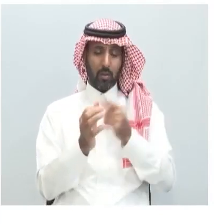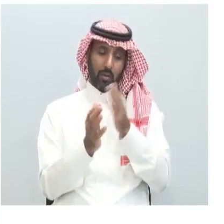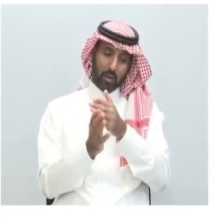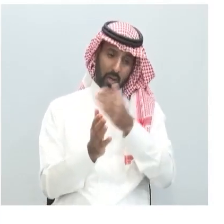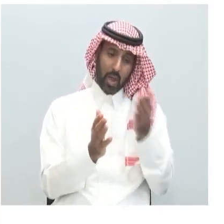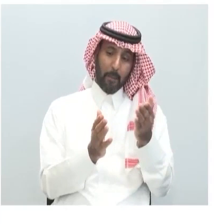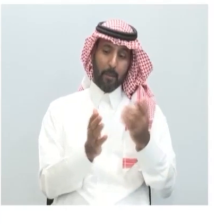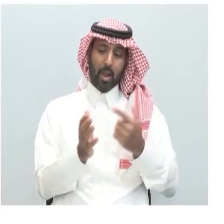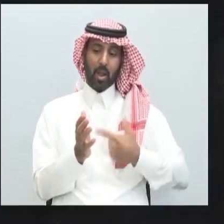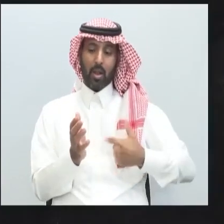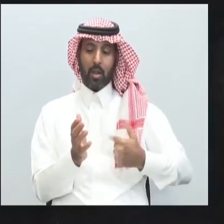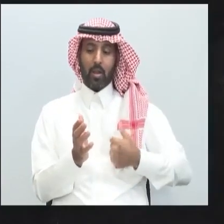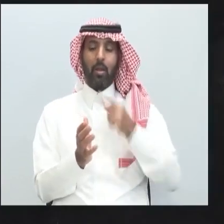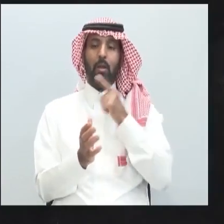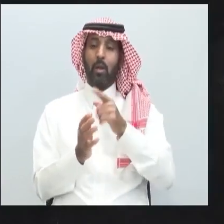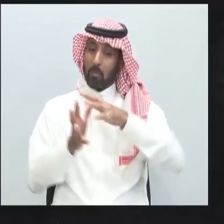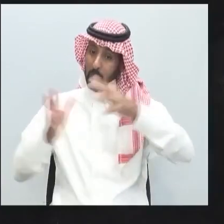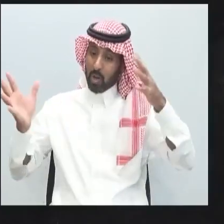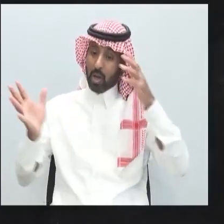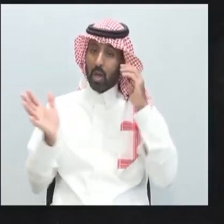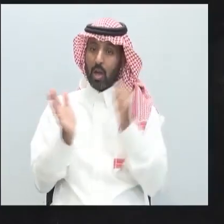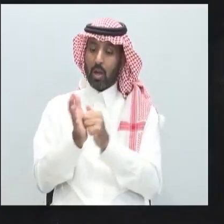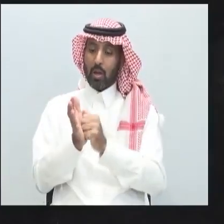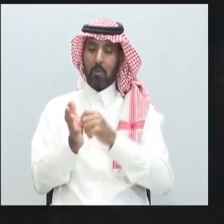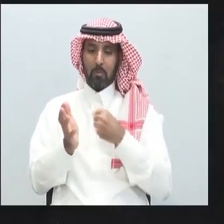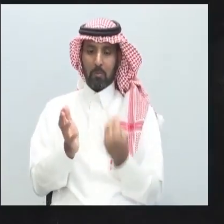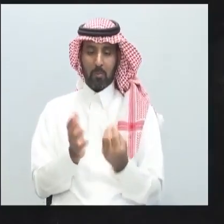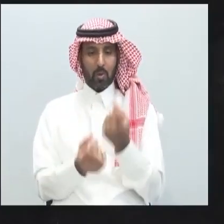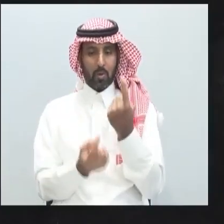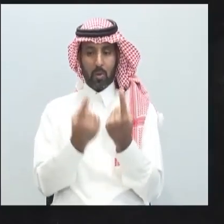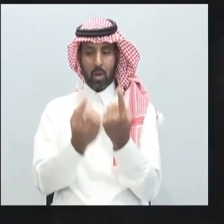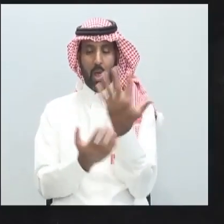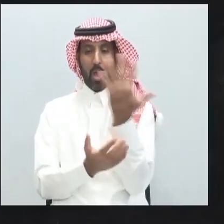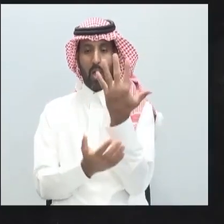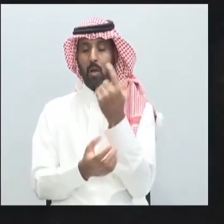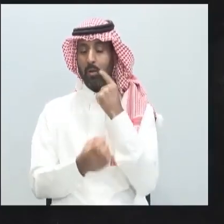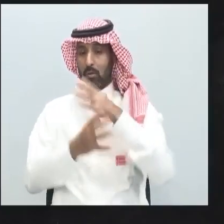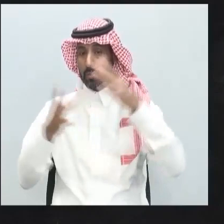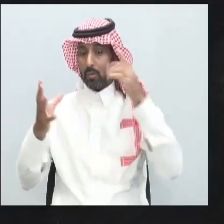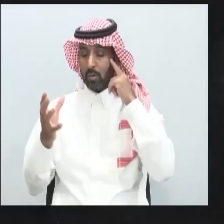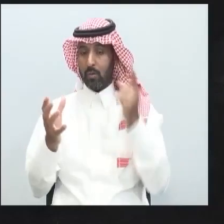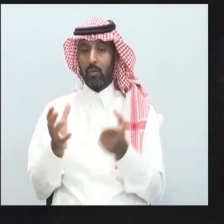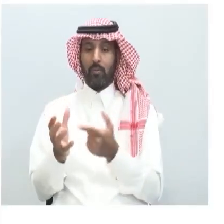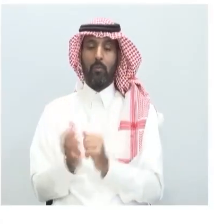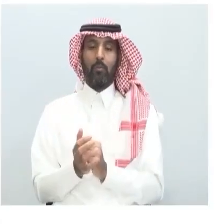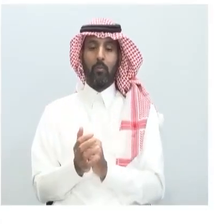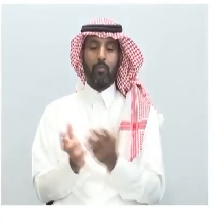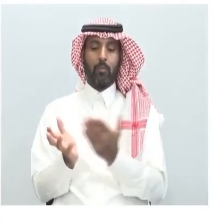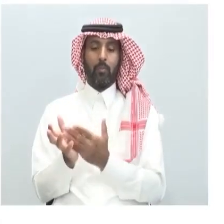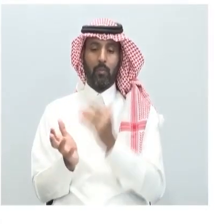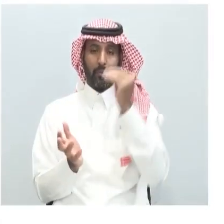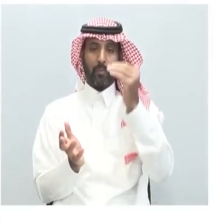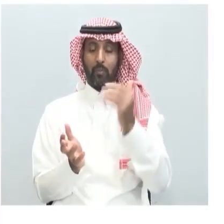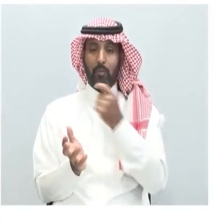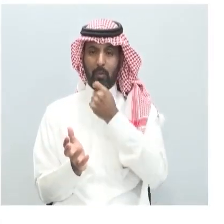For example, we say a big house, a beautiful garden, a large tree, and so on. So this is